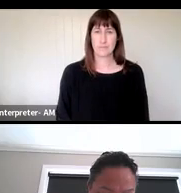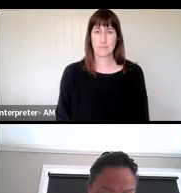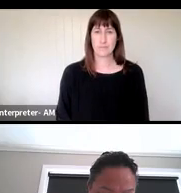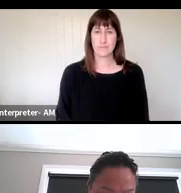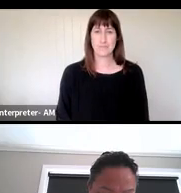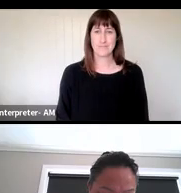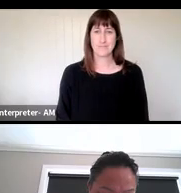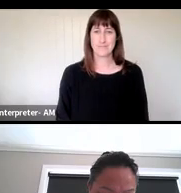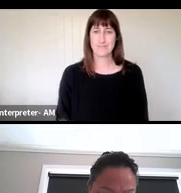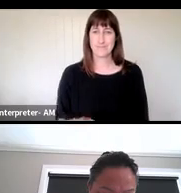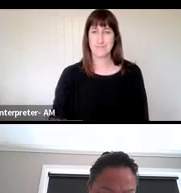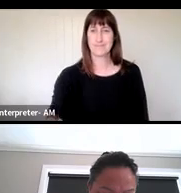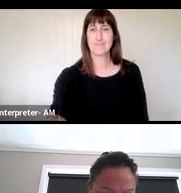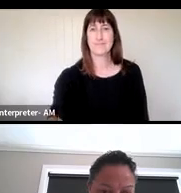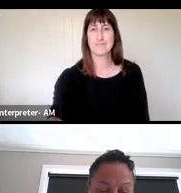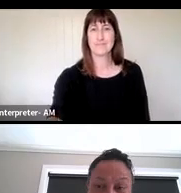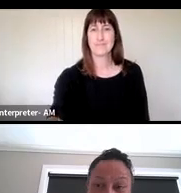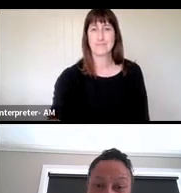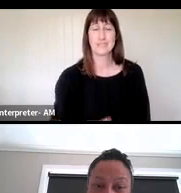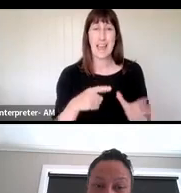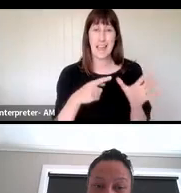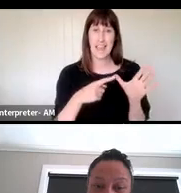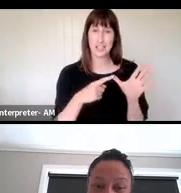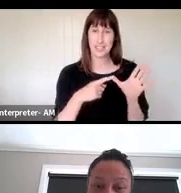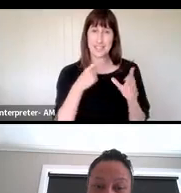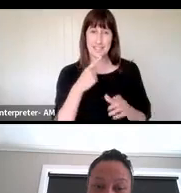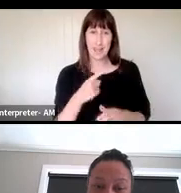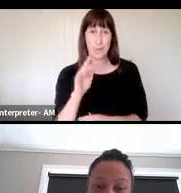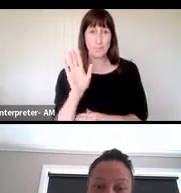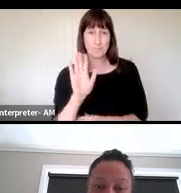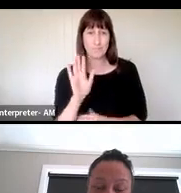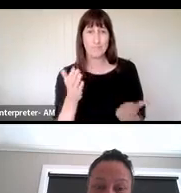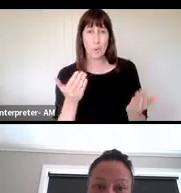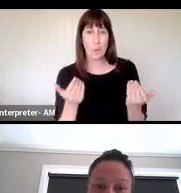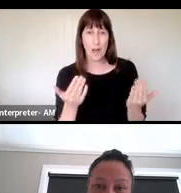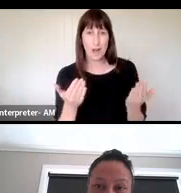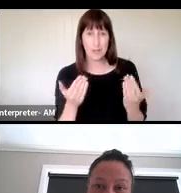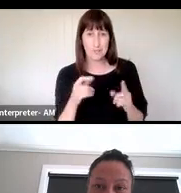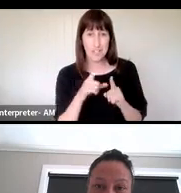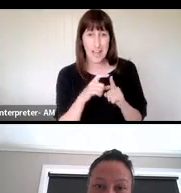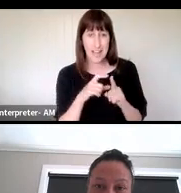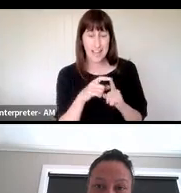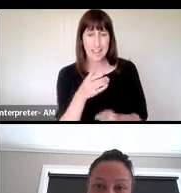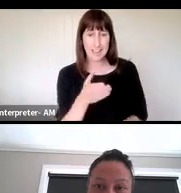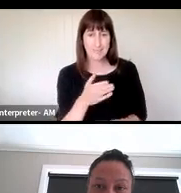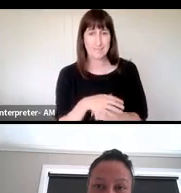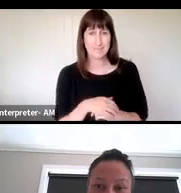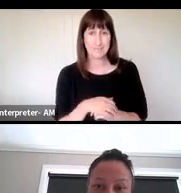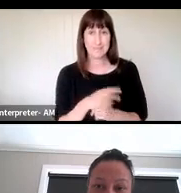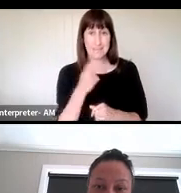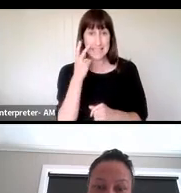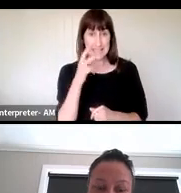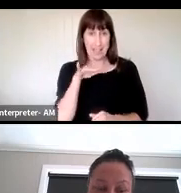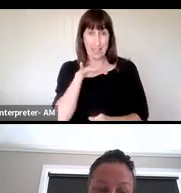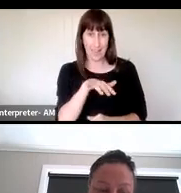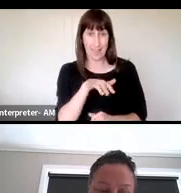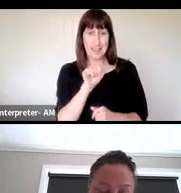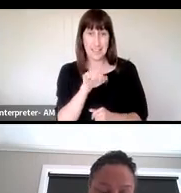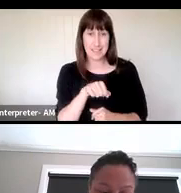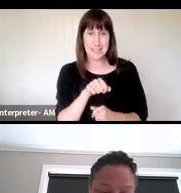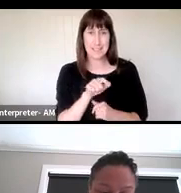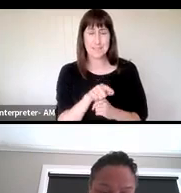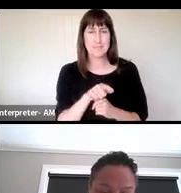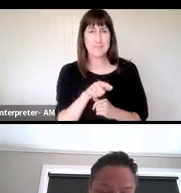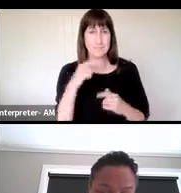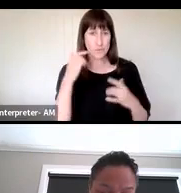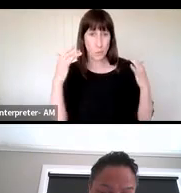Welcome, Diane. We are we can see your that you are present and that your